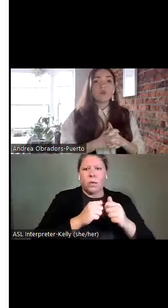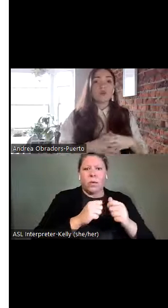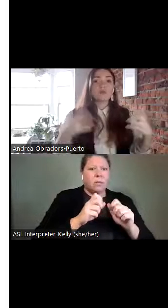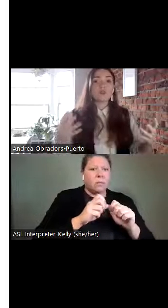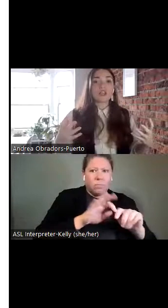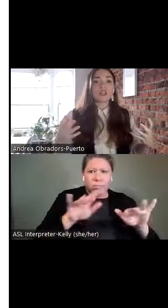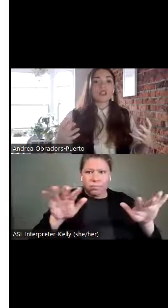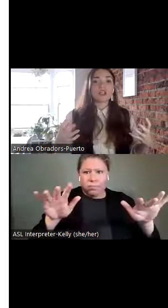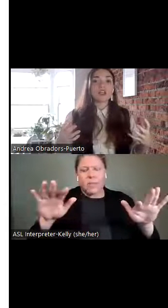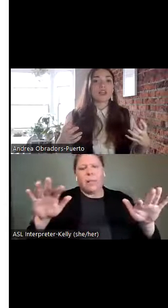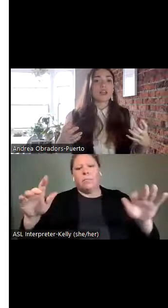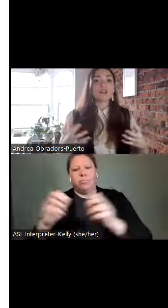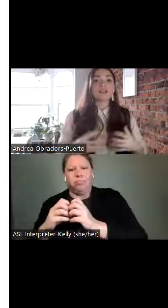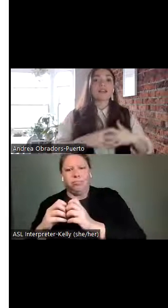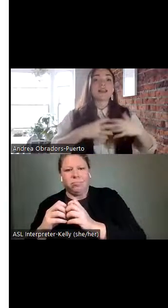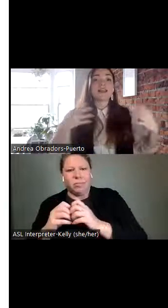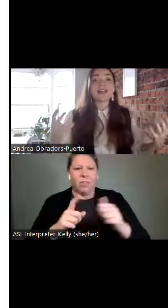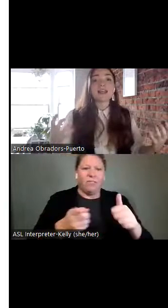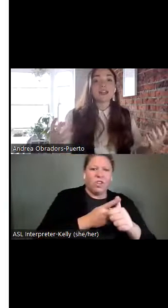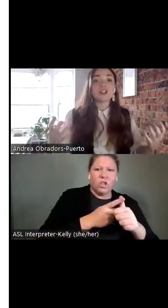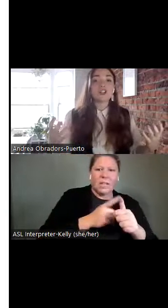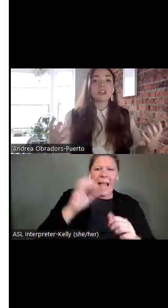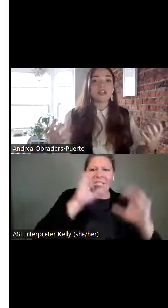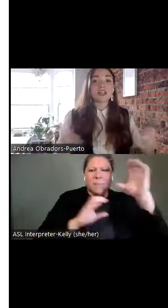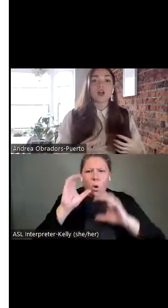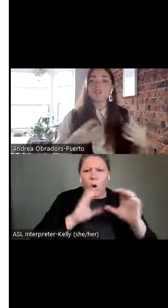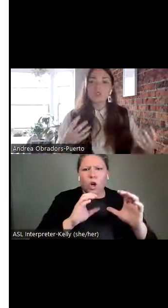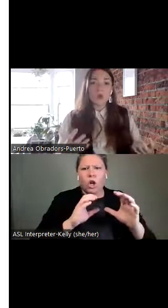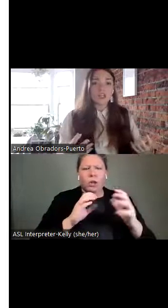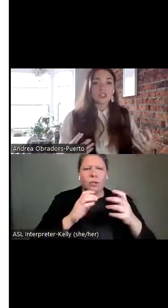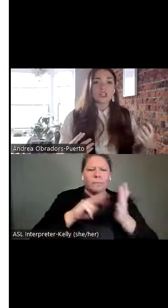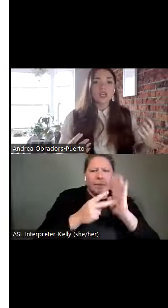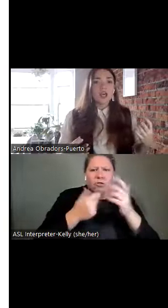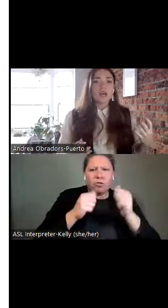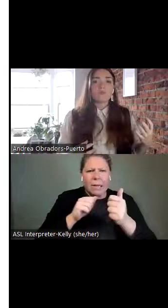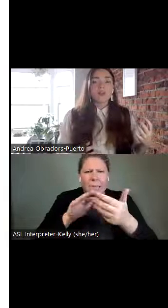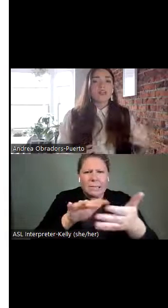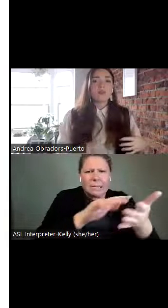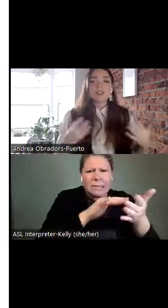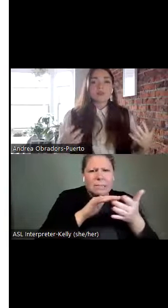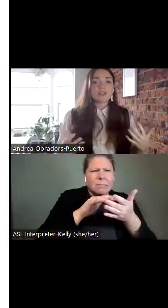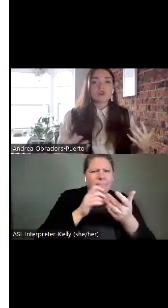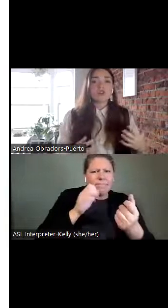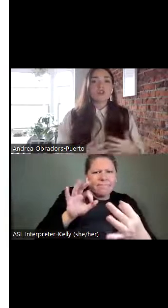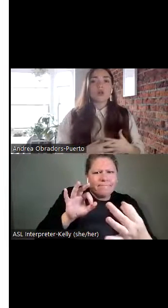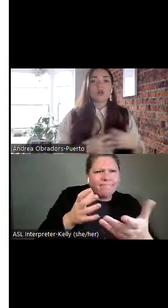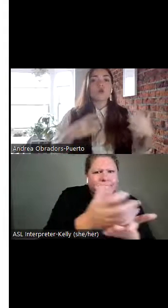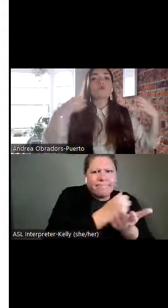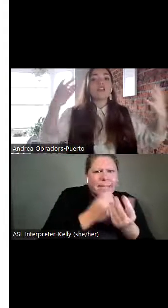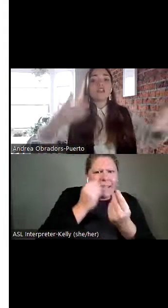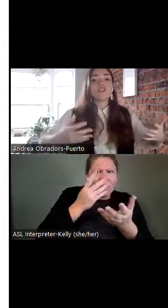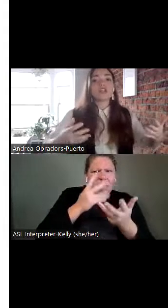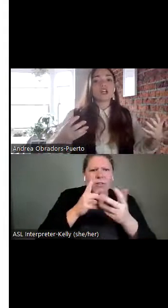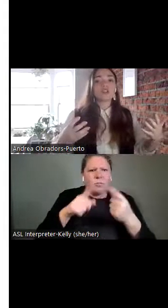of all, we have exploration, and it means like gaining a clear understanding of the situation, gaining perspective of current